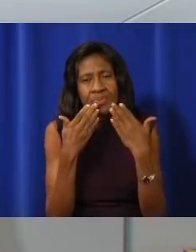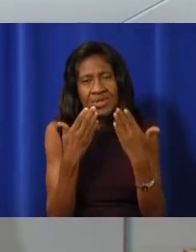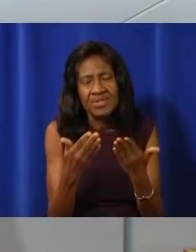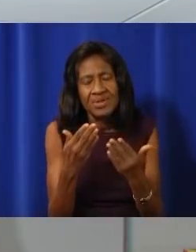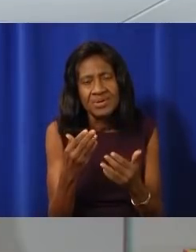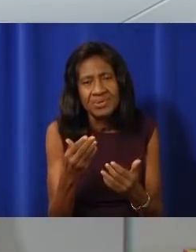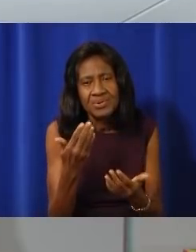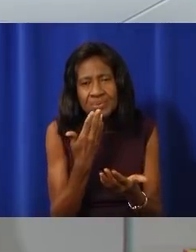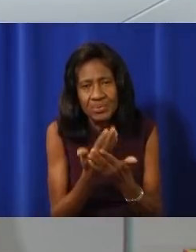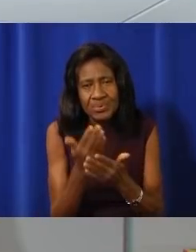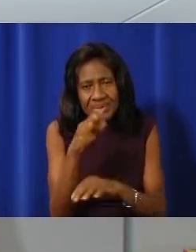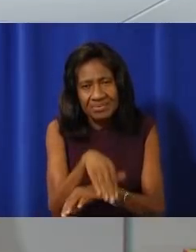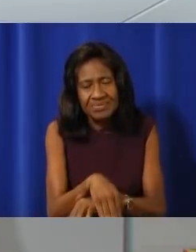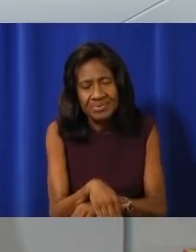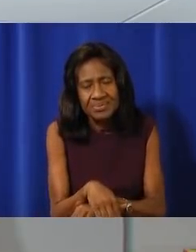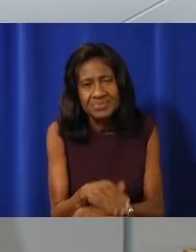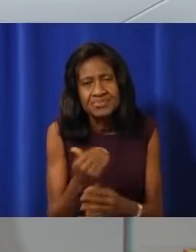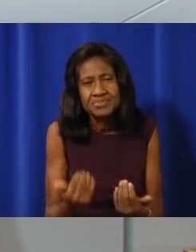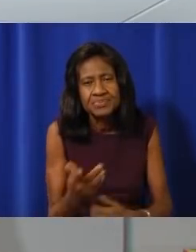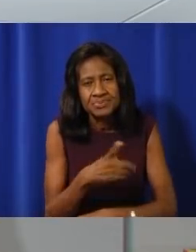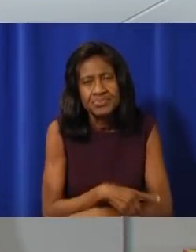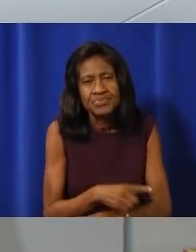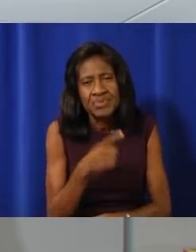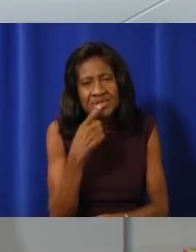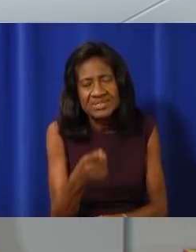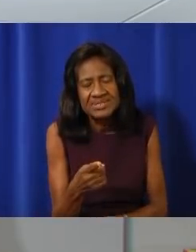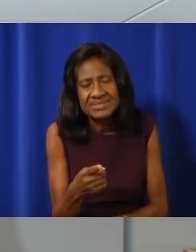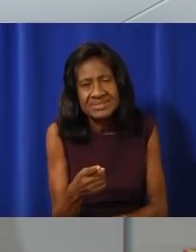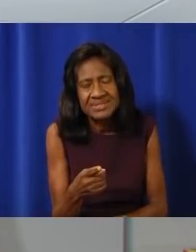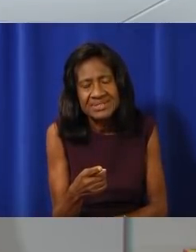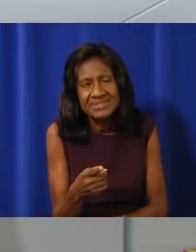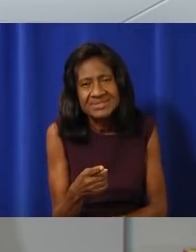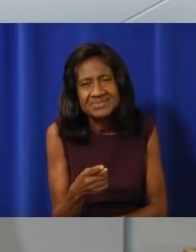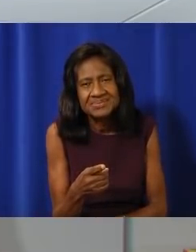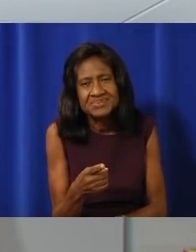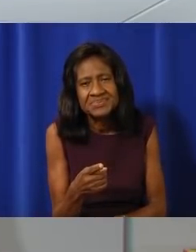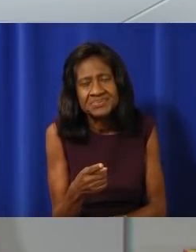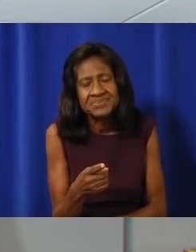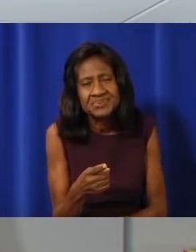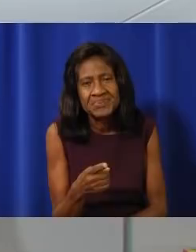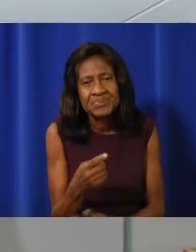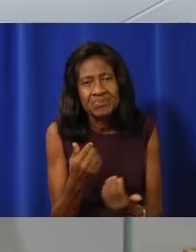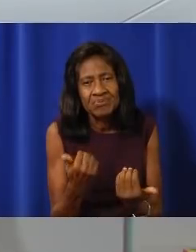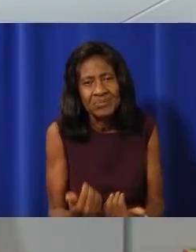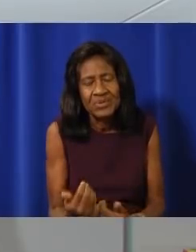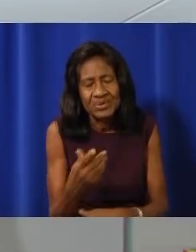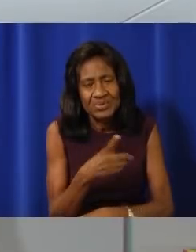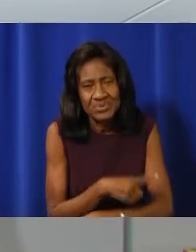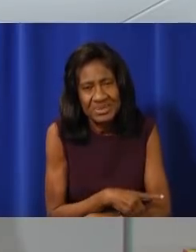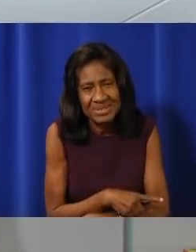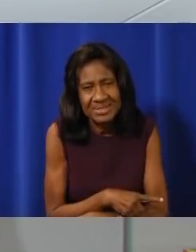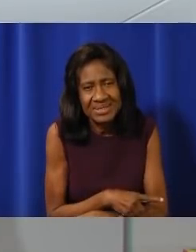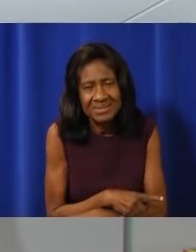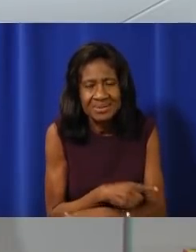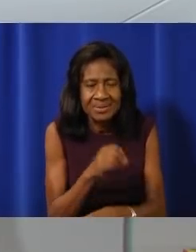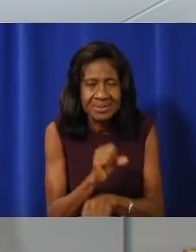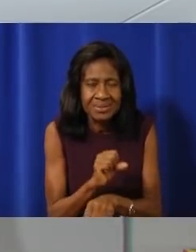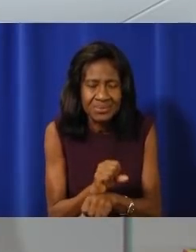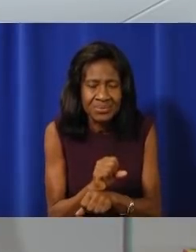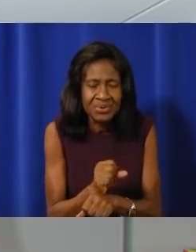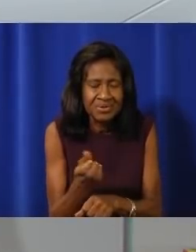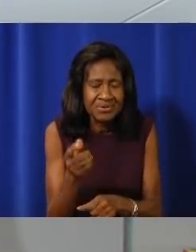Today marks a day that I'm quite sure, sitting here in this seat amongst my colleagues and working into the wee hours of the